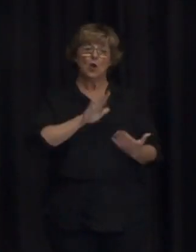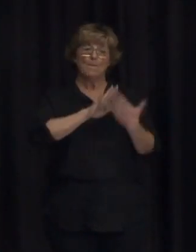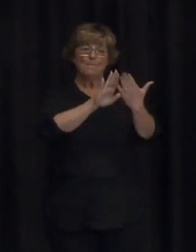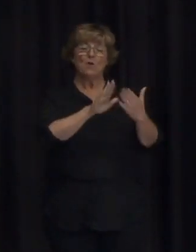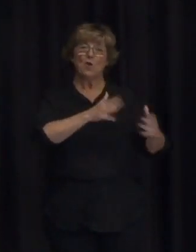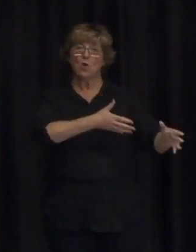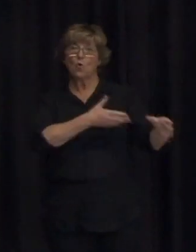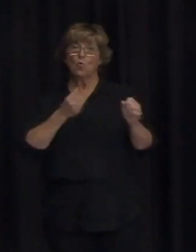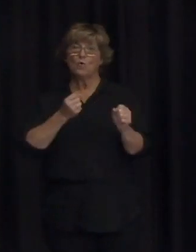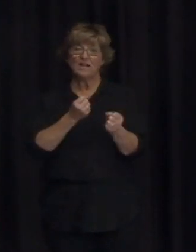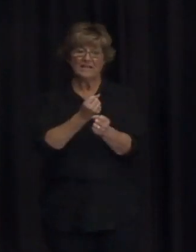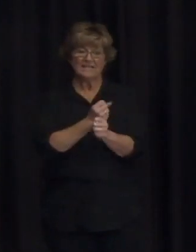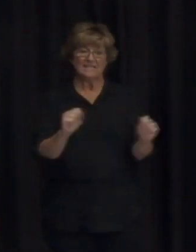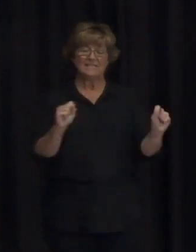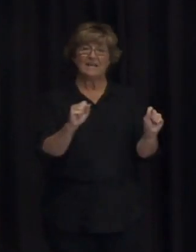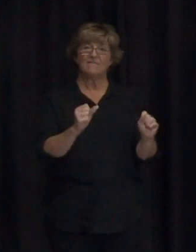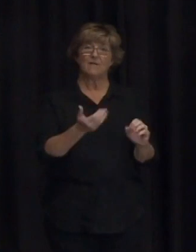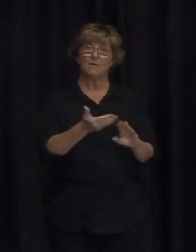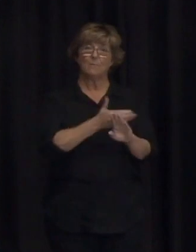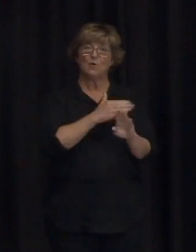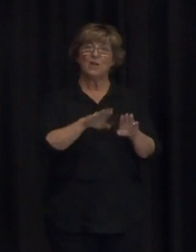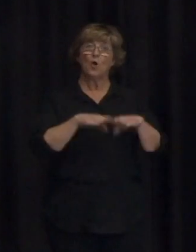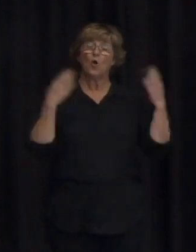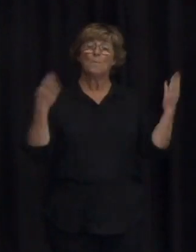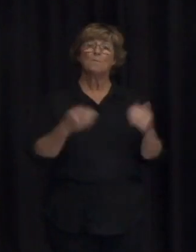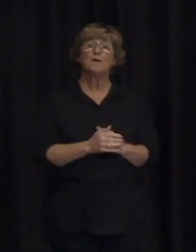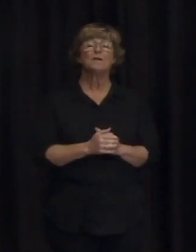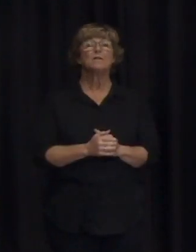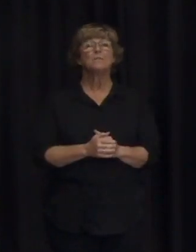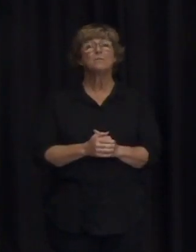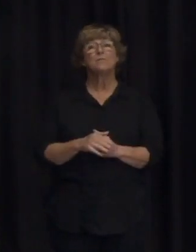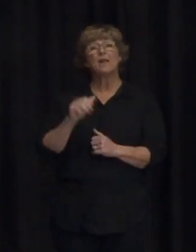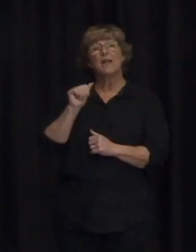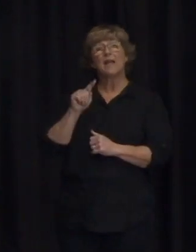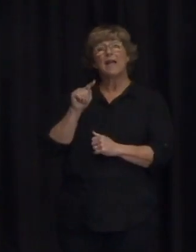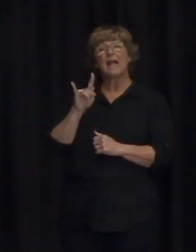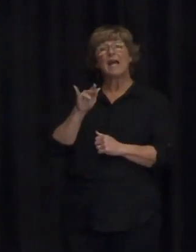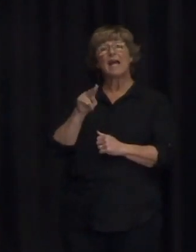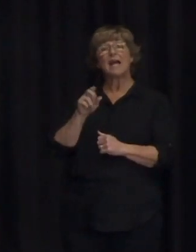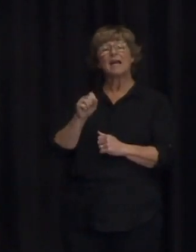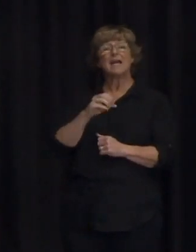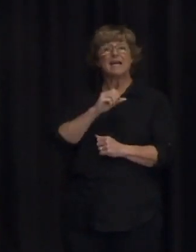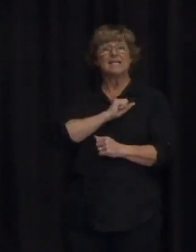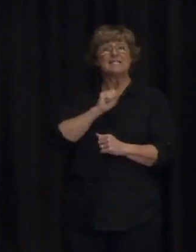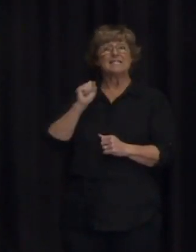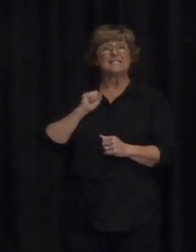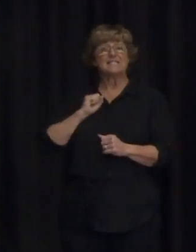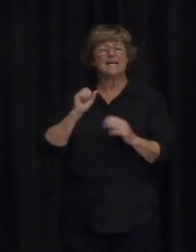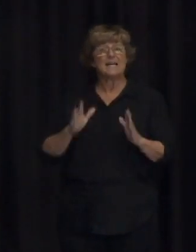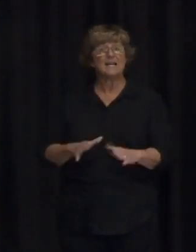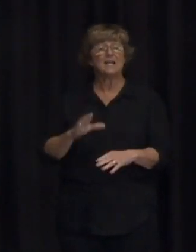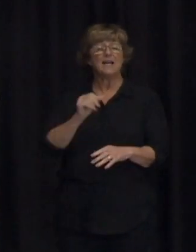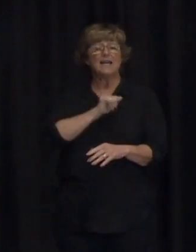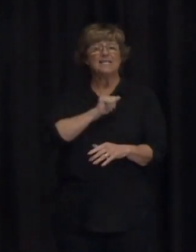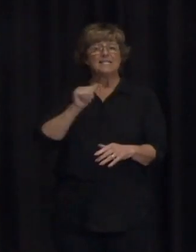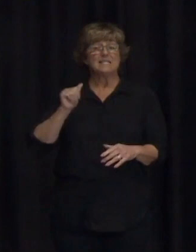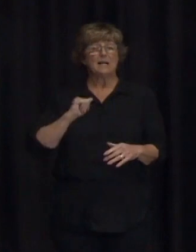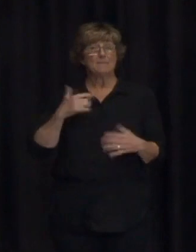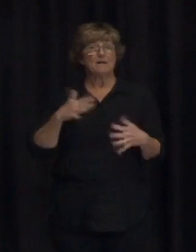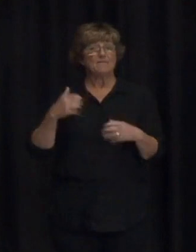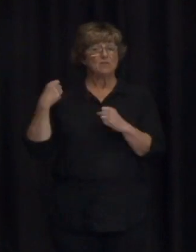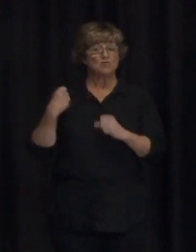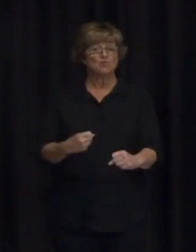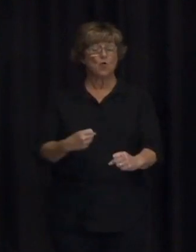quick and safe reopening. Pro Tem Atkins and the Senate teamed with the Assembly to develop a strong legislative